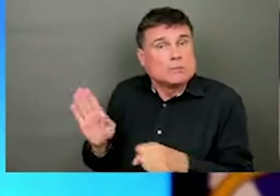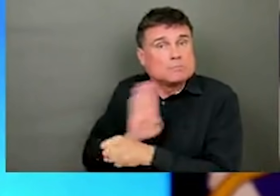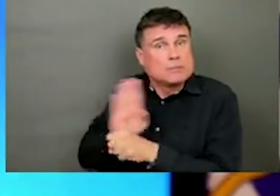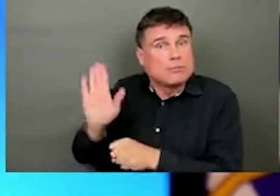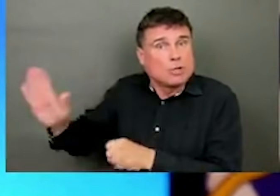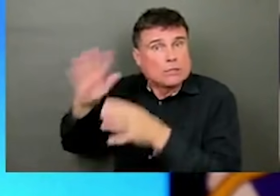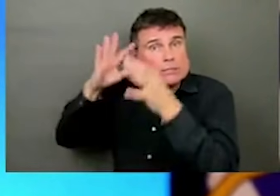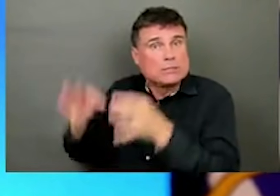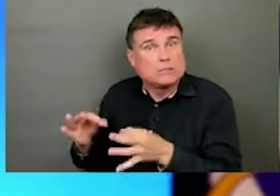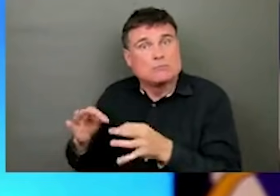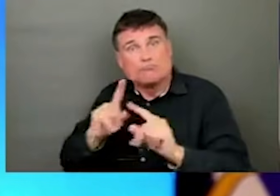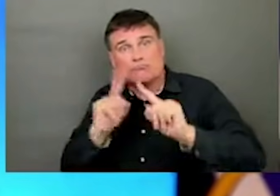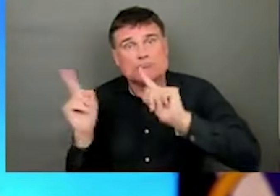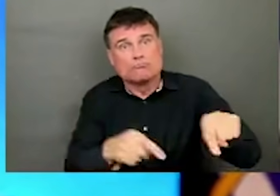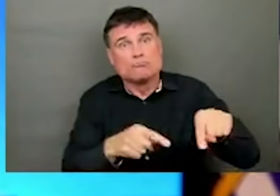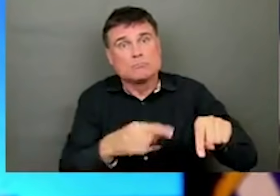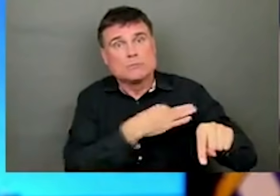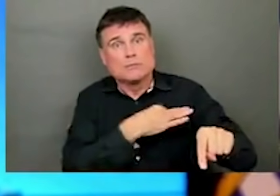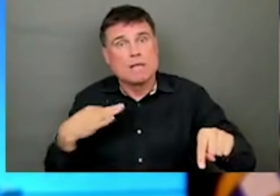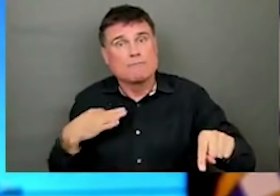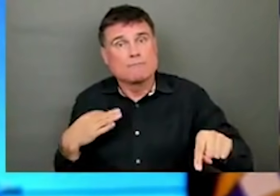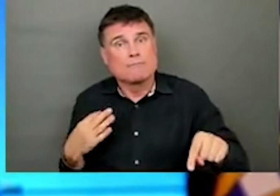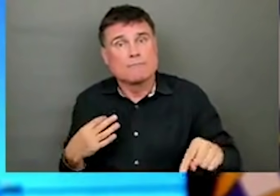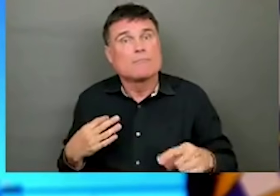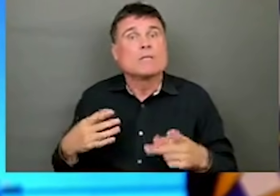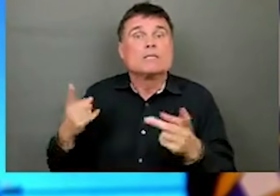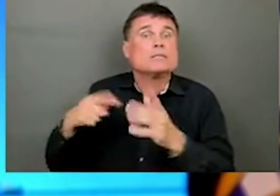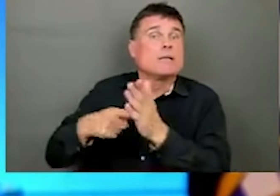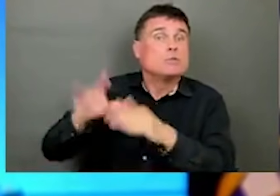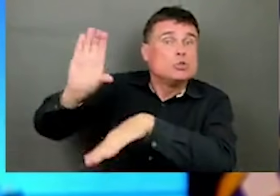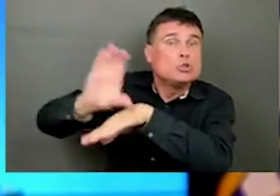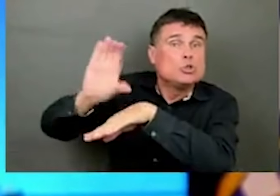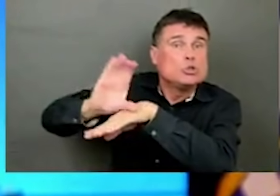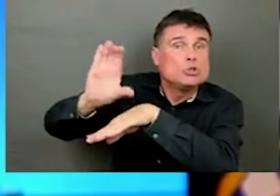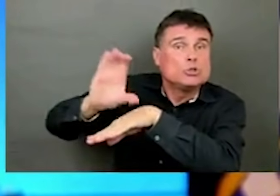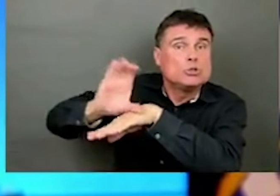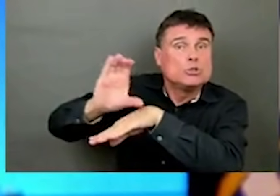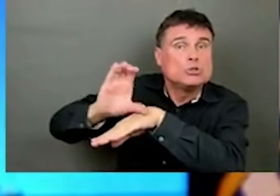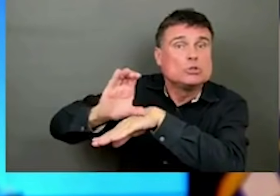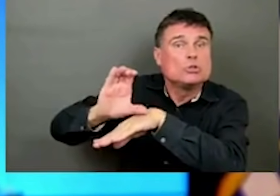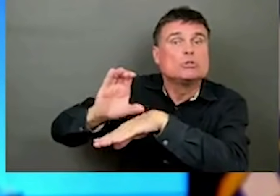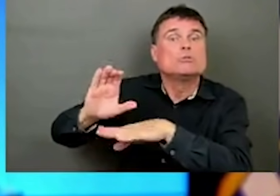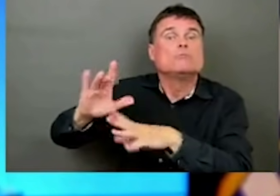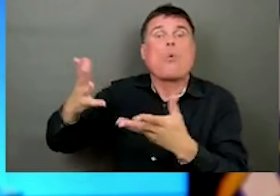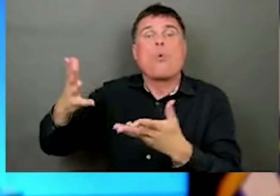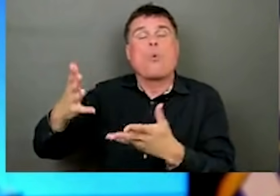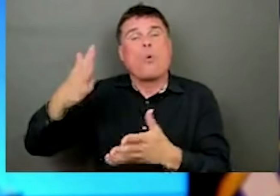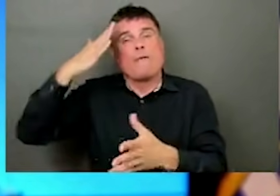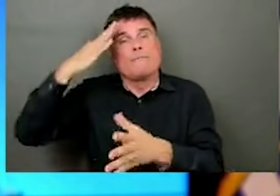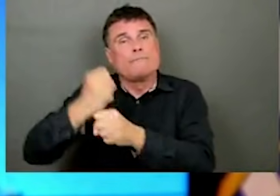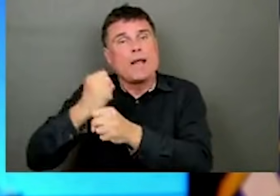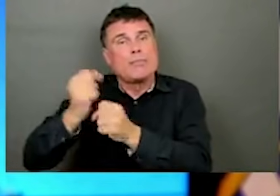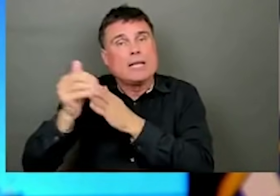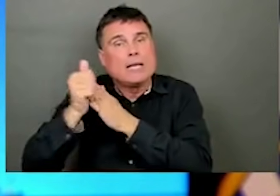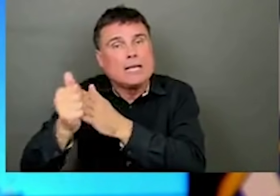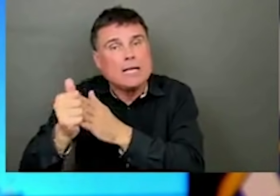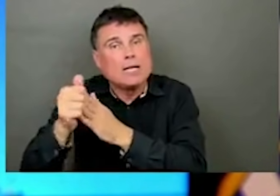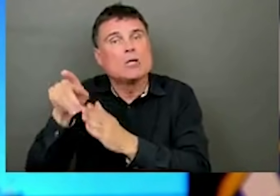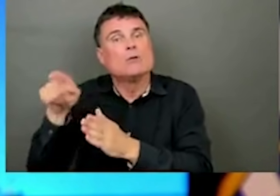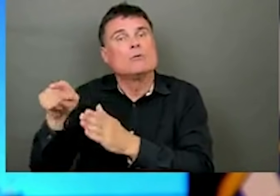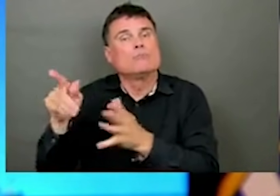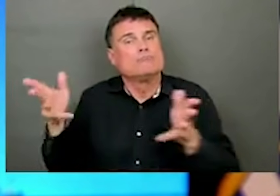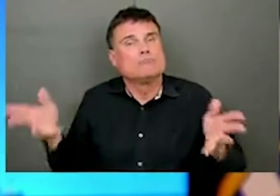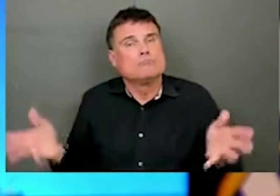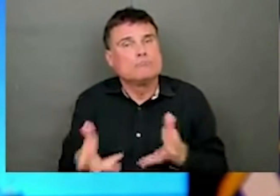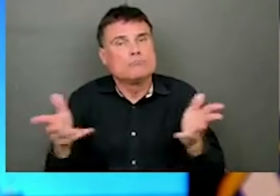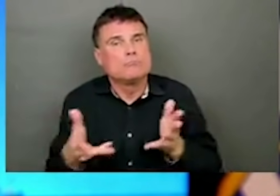other groups like faith leaders and how to encourage only immunized people to attend services.